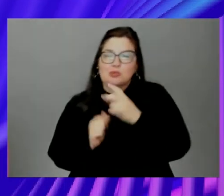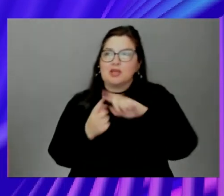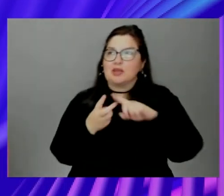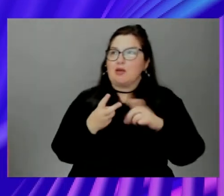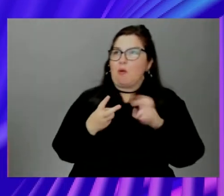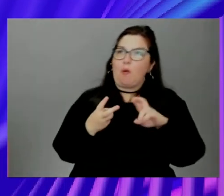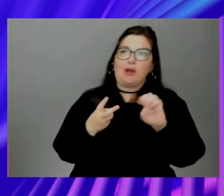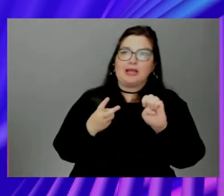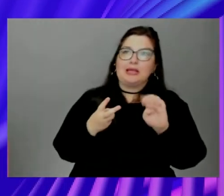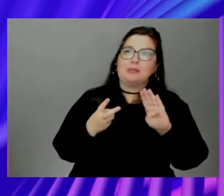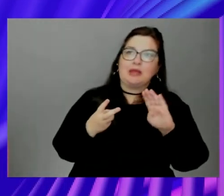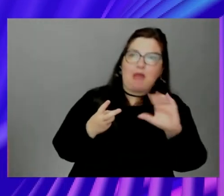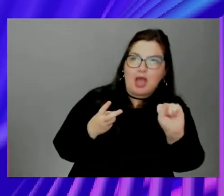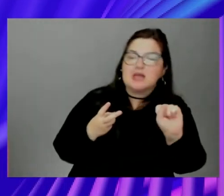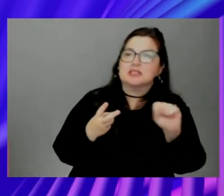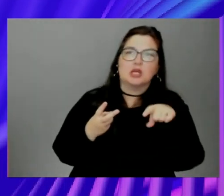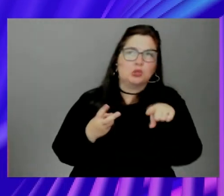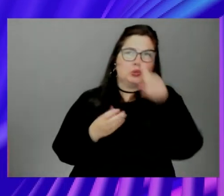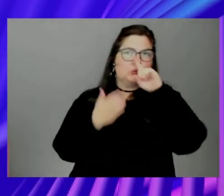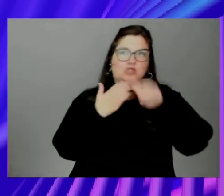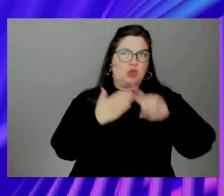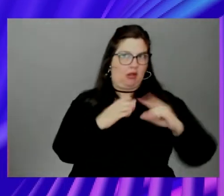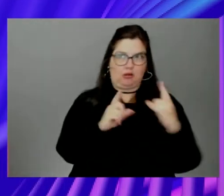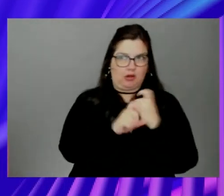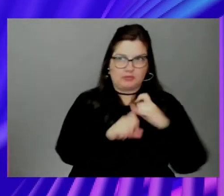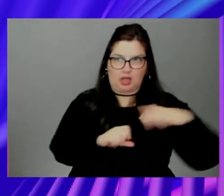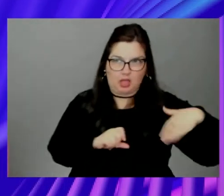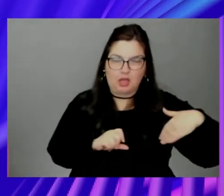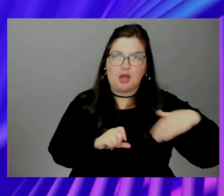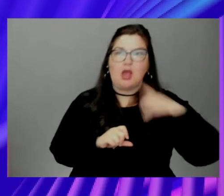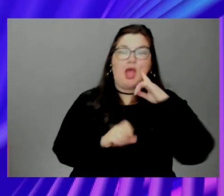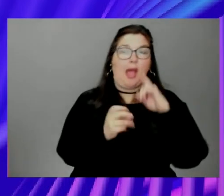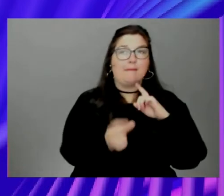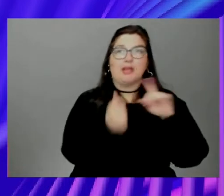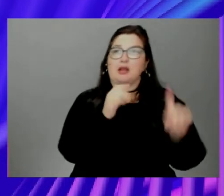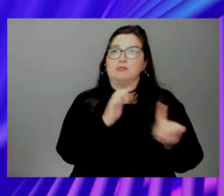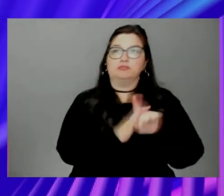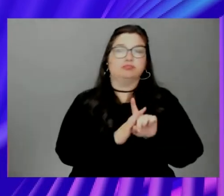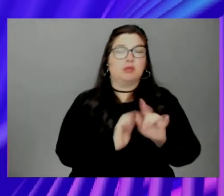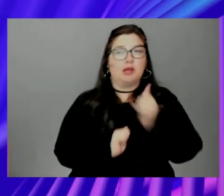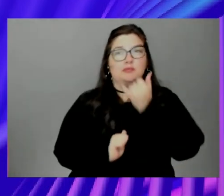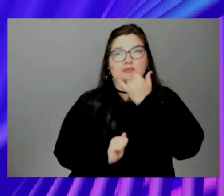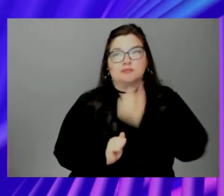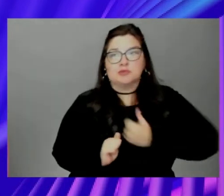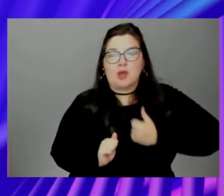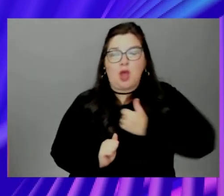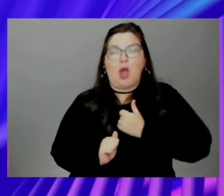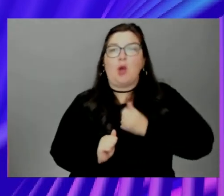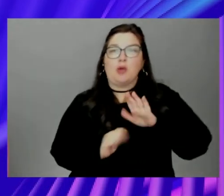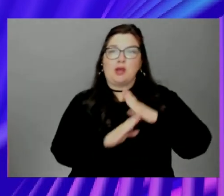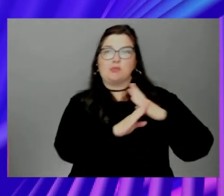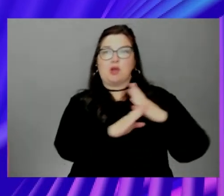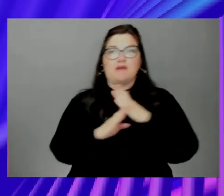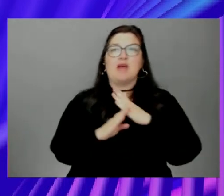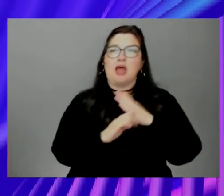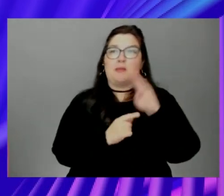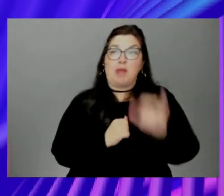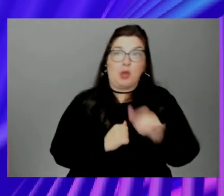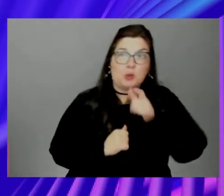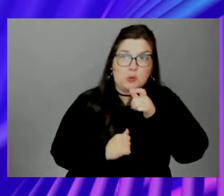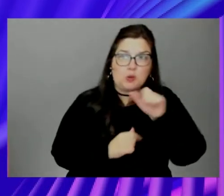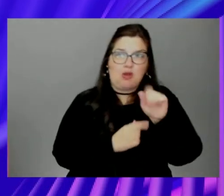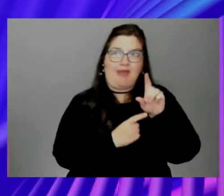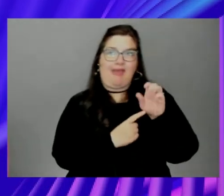you didn't check your encryption, it would immediately come up and say, sorry, this has been prevented by your administrator, you can't do this, as opposed to